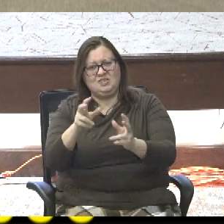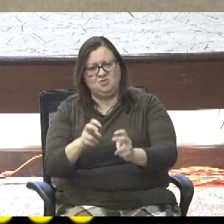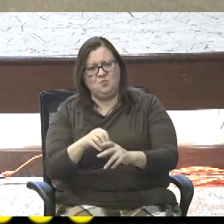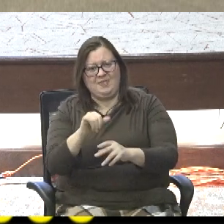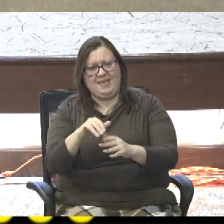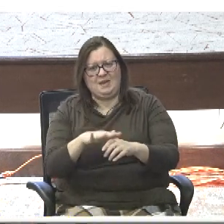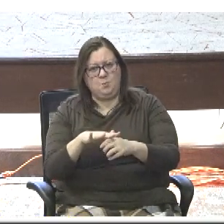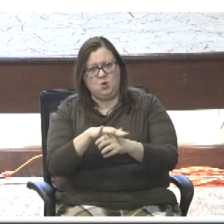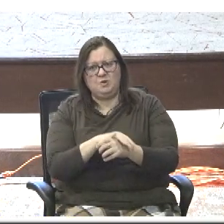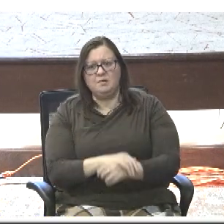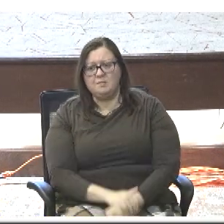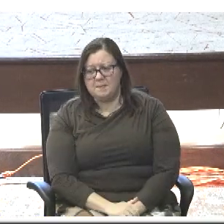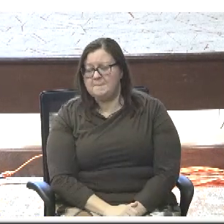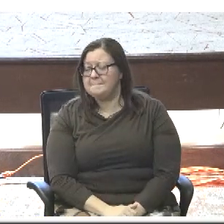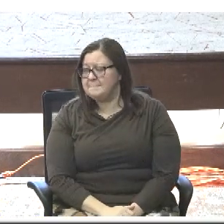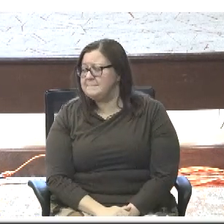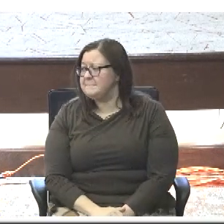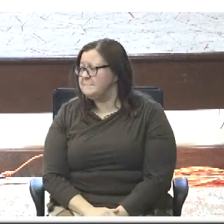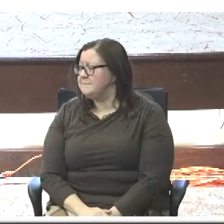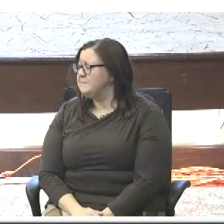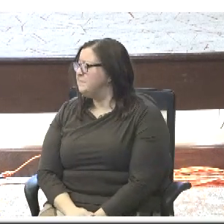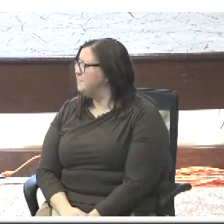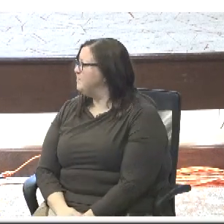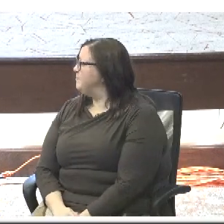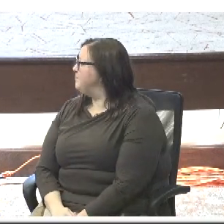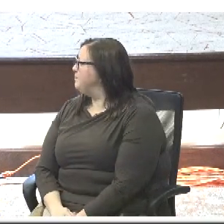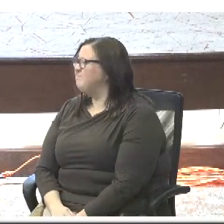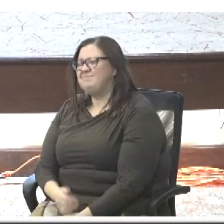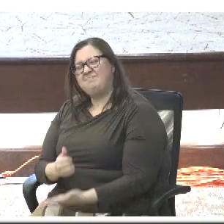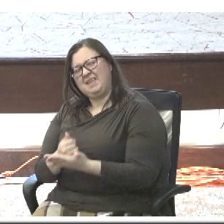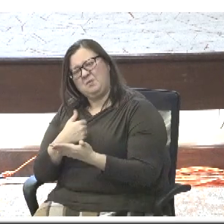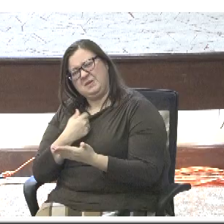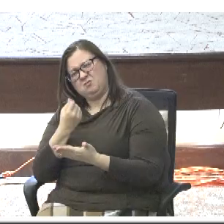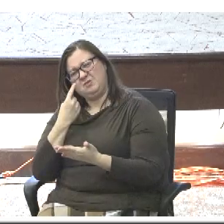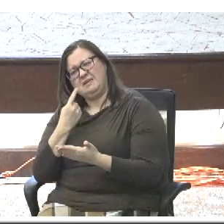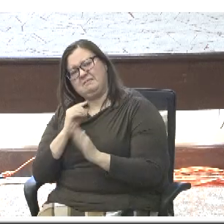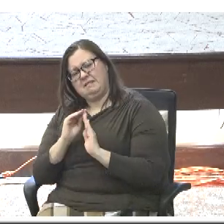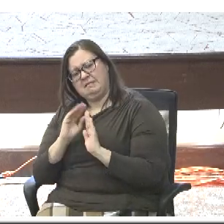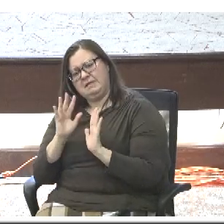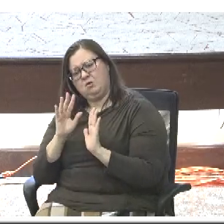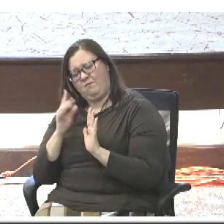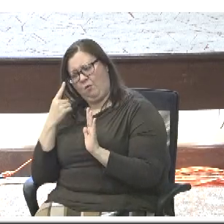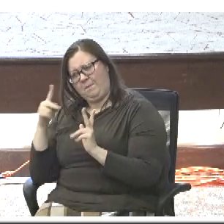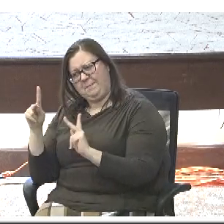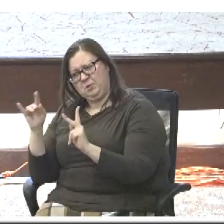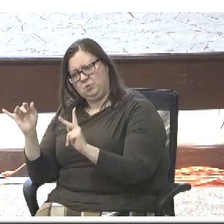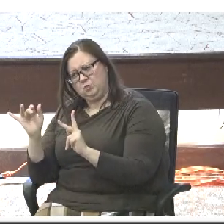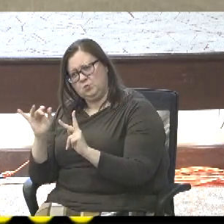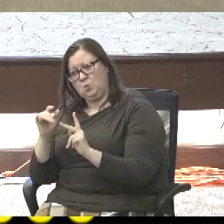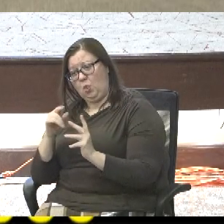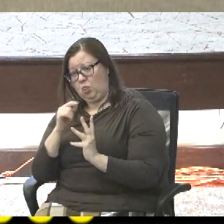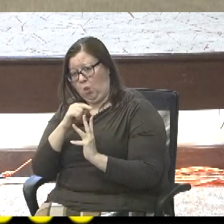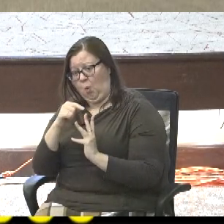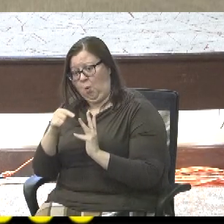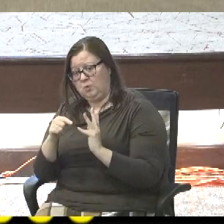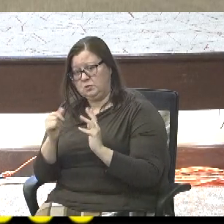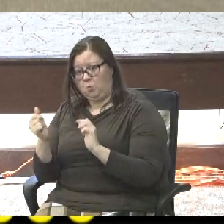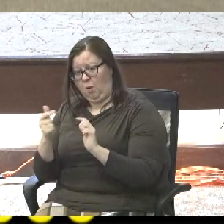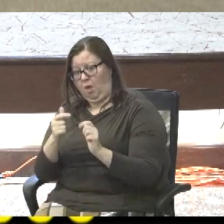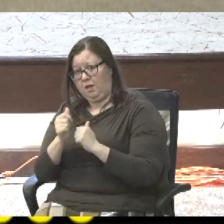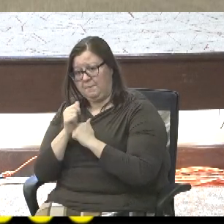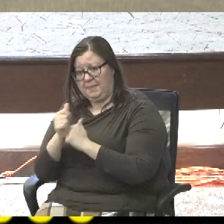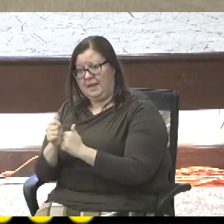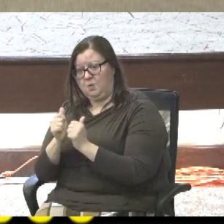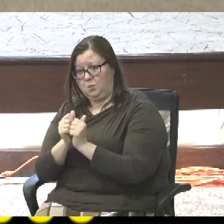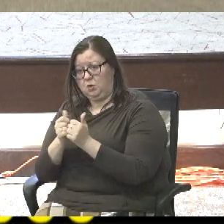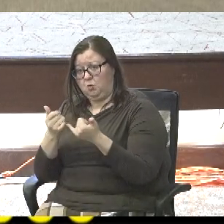neighborhood. And just for our benefit and for the benefit of the public, those were all compliant with our